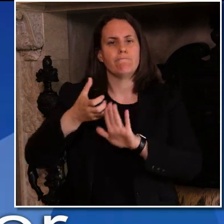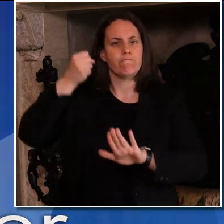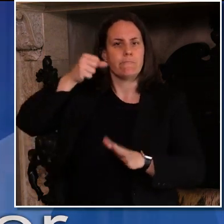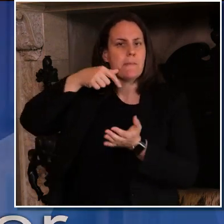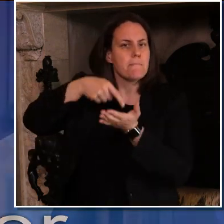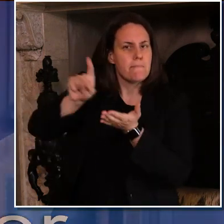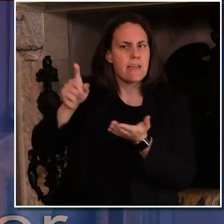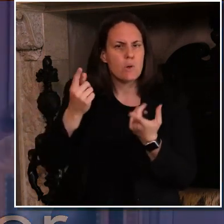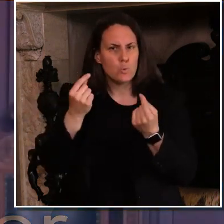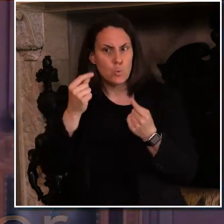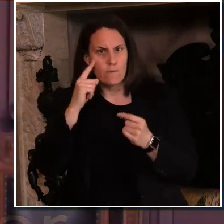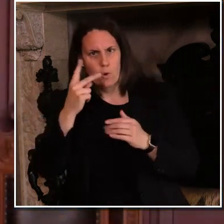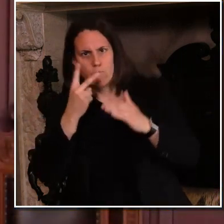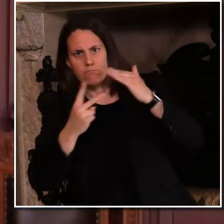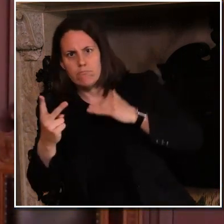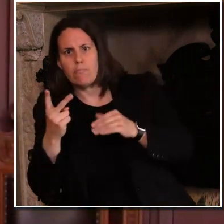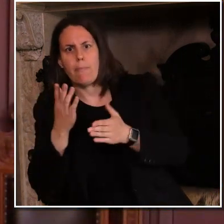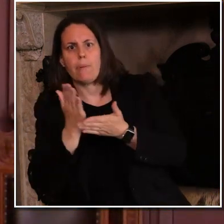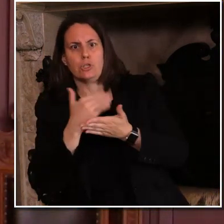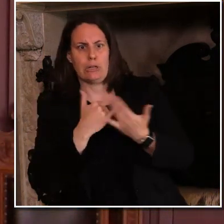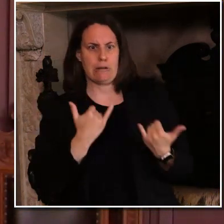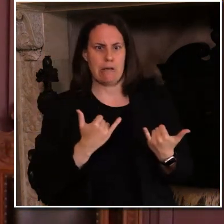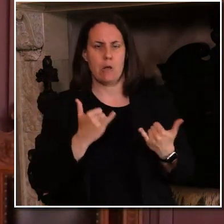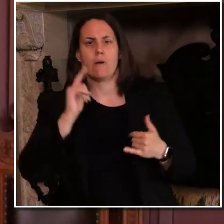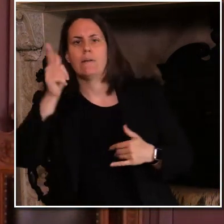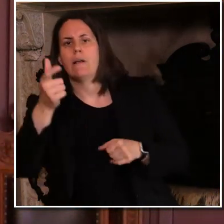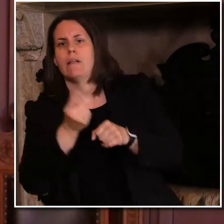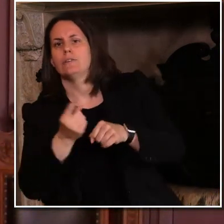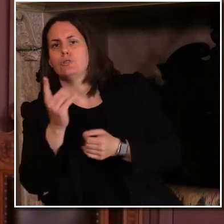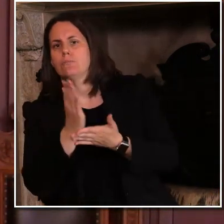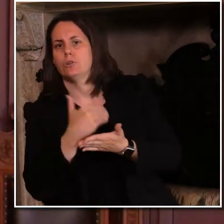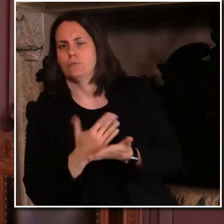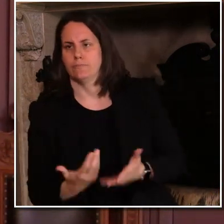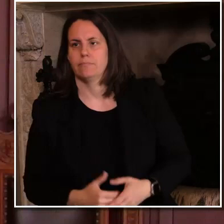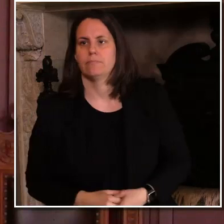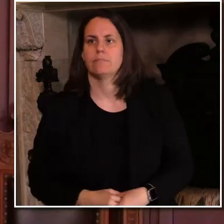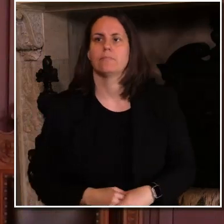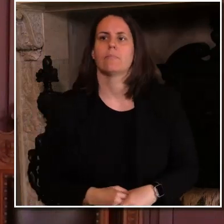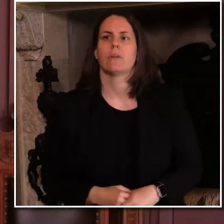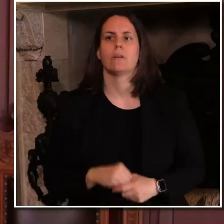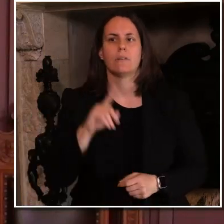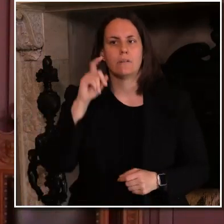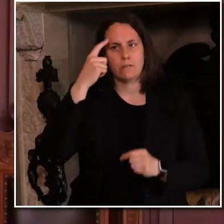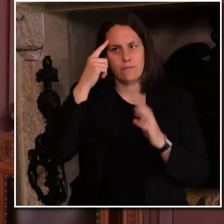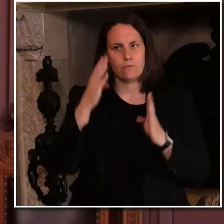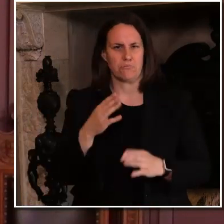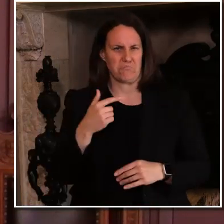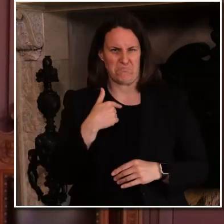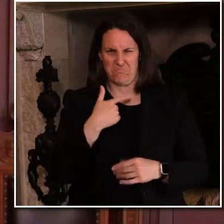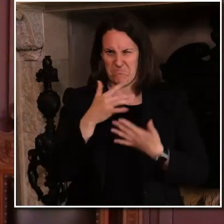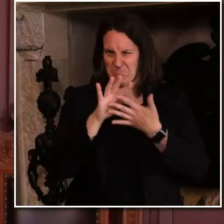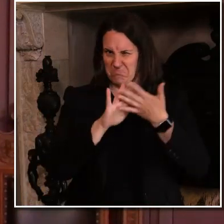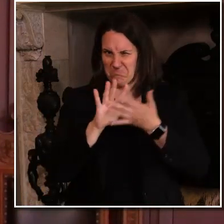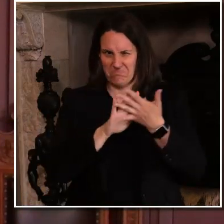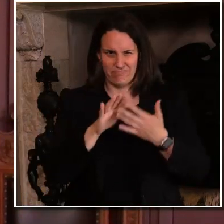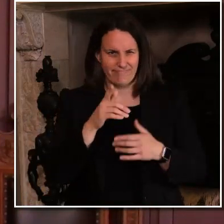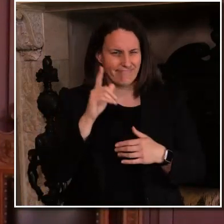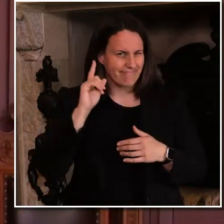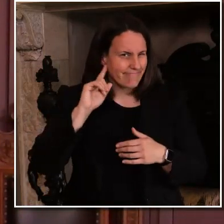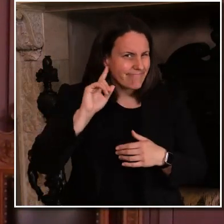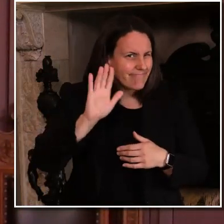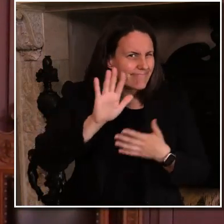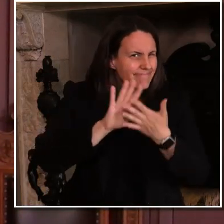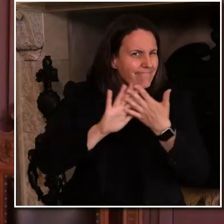I didn't quite catch the very end of that, Patrick, but I think you asked about how the budget looks next year, basically, and it's going to